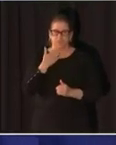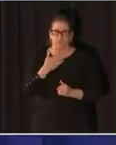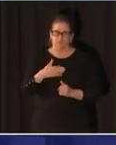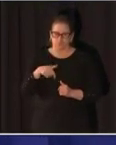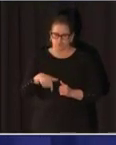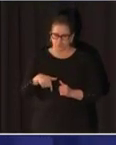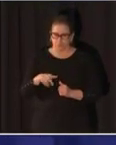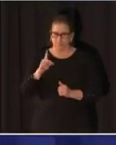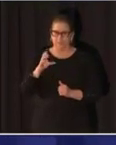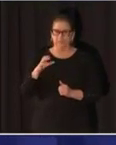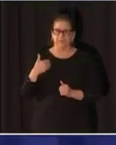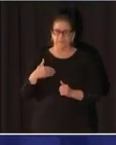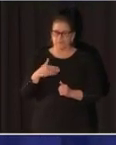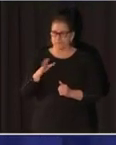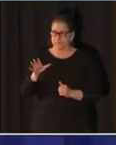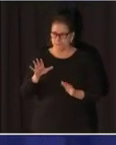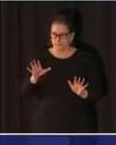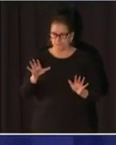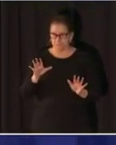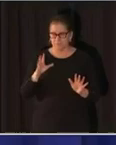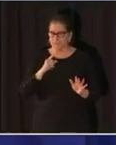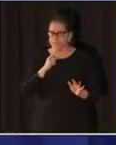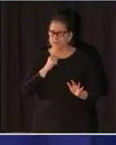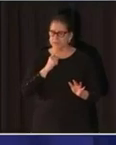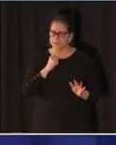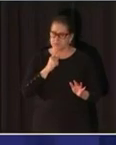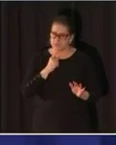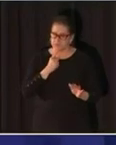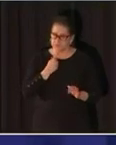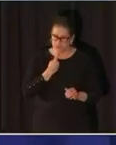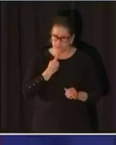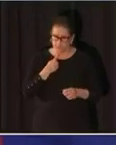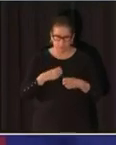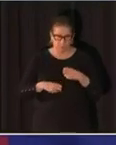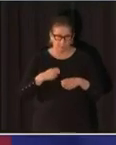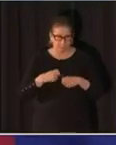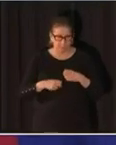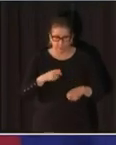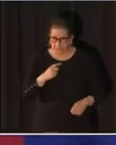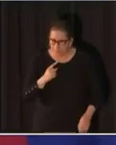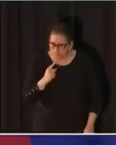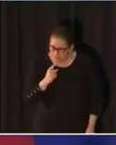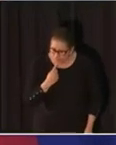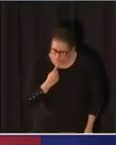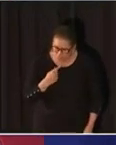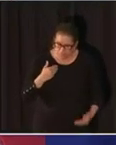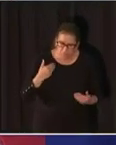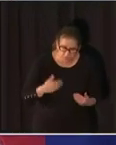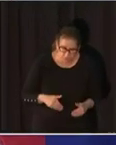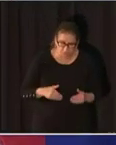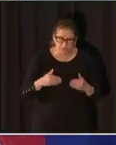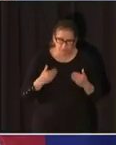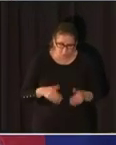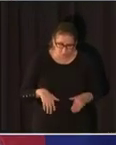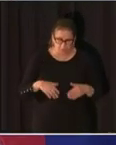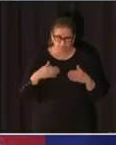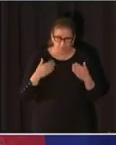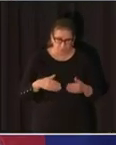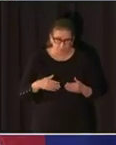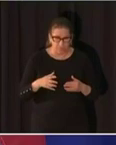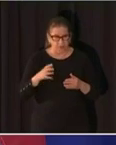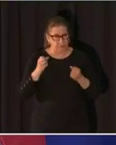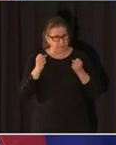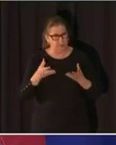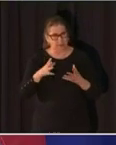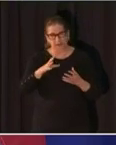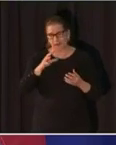are, okay? When we talk about the disproportionate impact on African Americans in our city, we